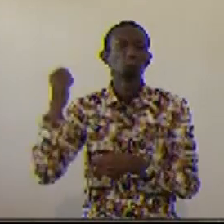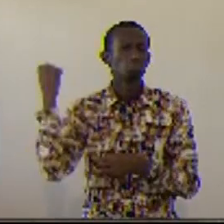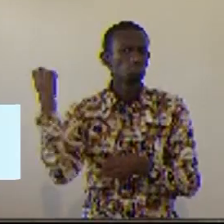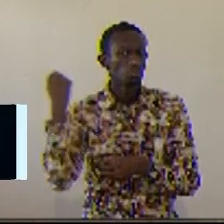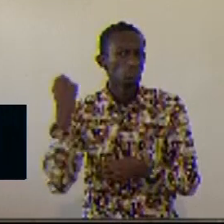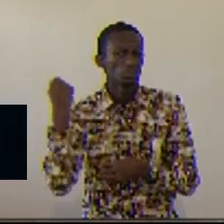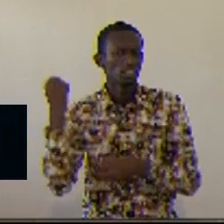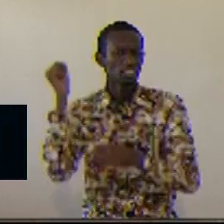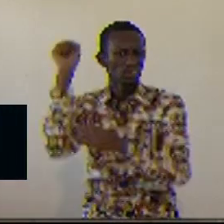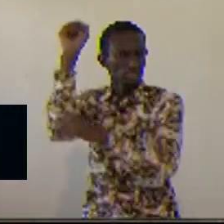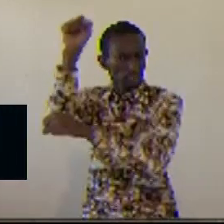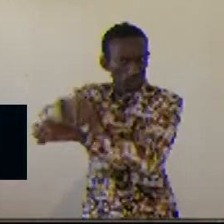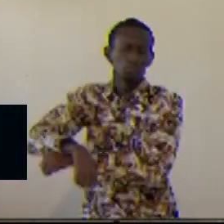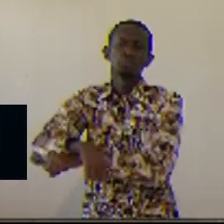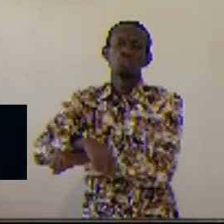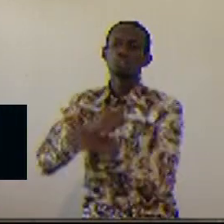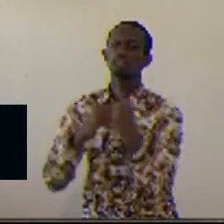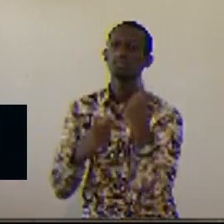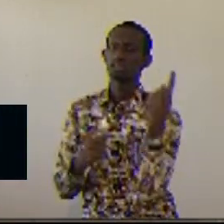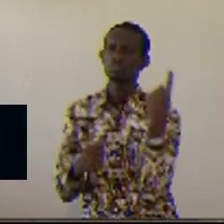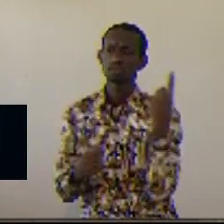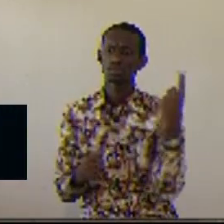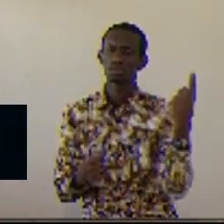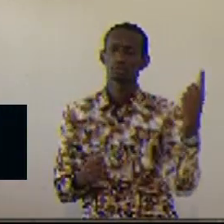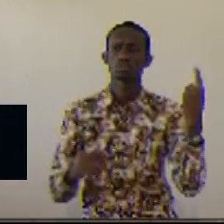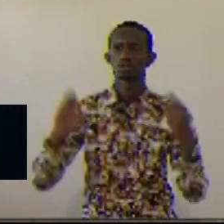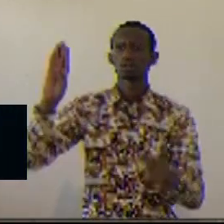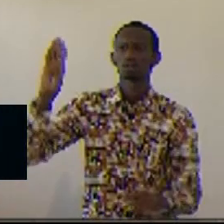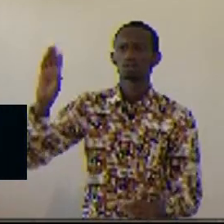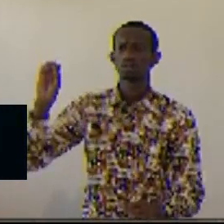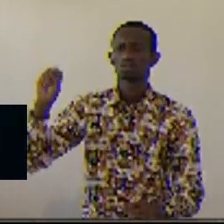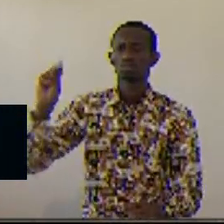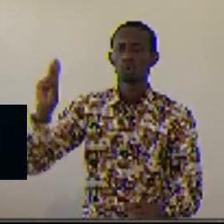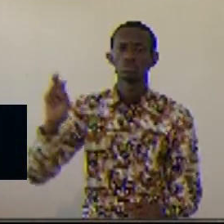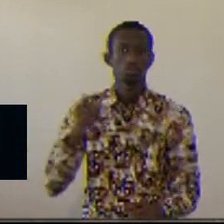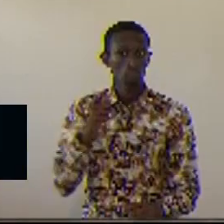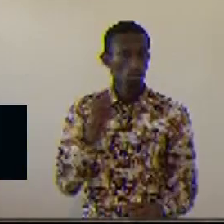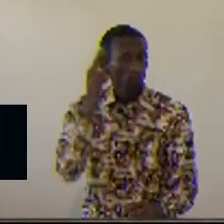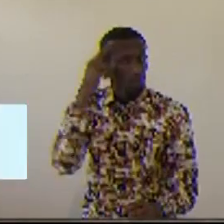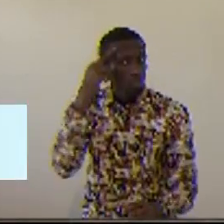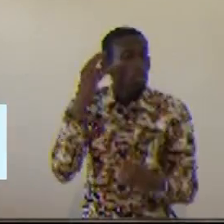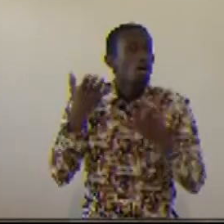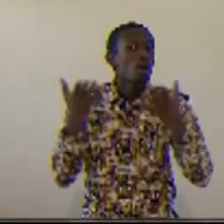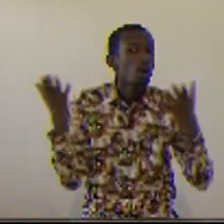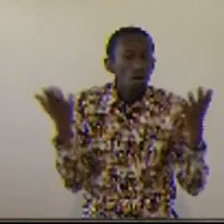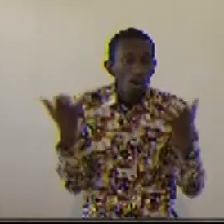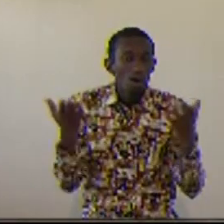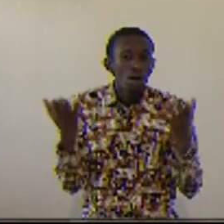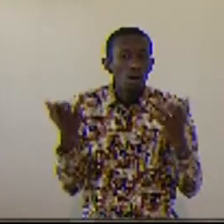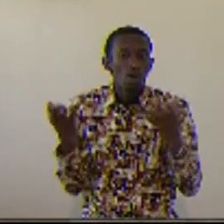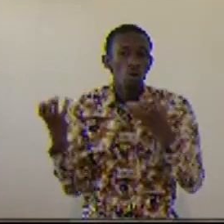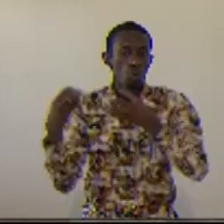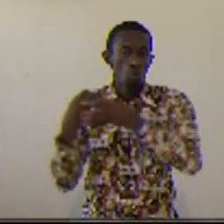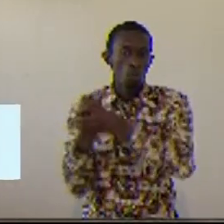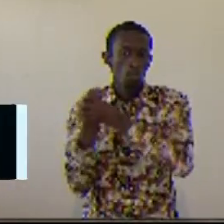a single bond. If you remember how the pi bond is formed and the single